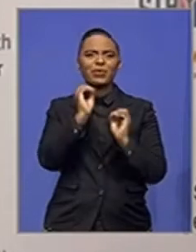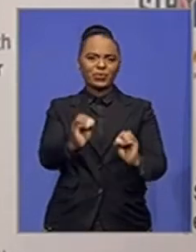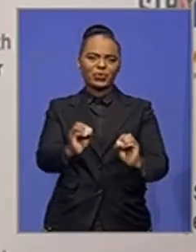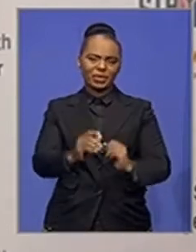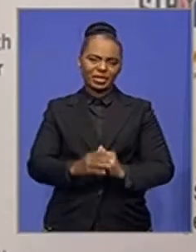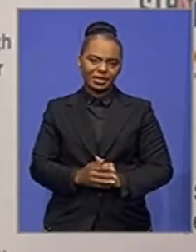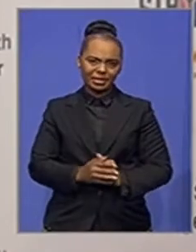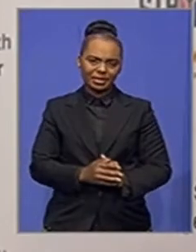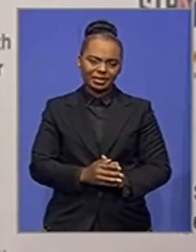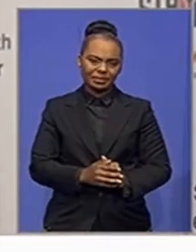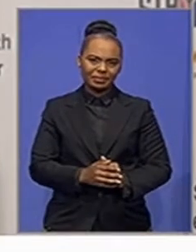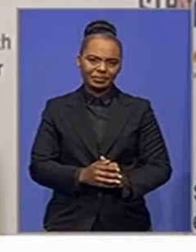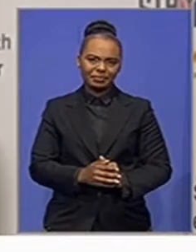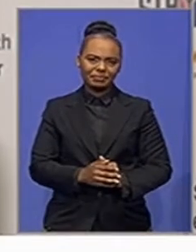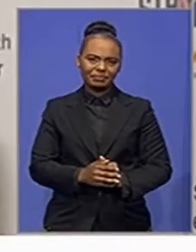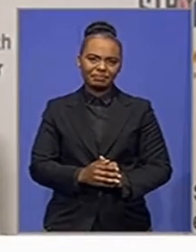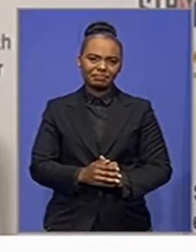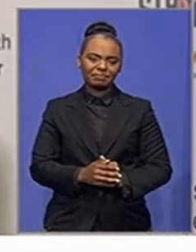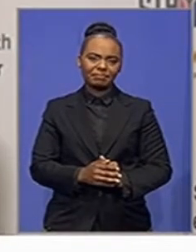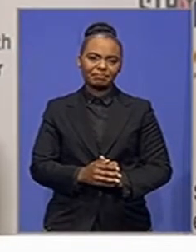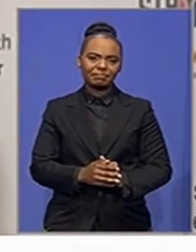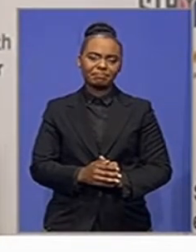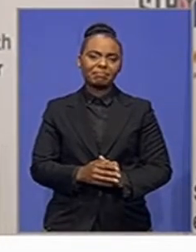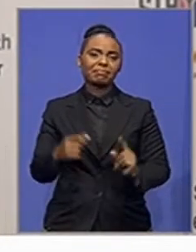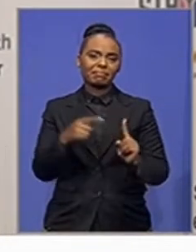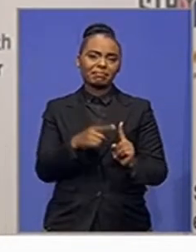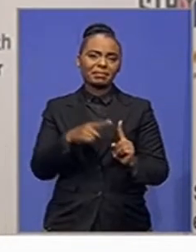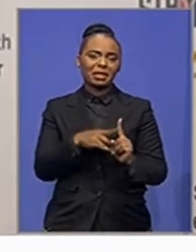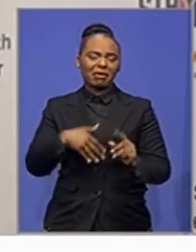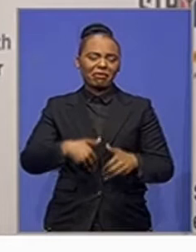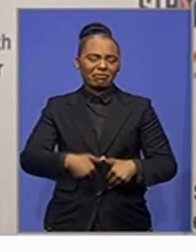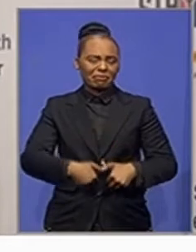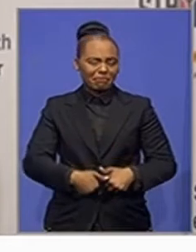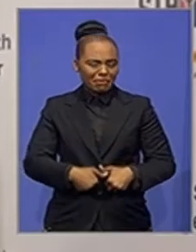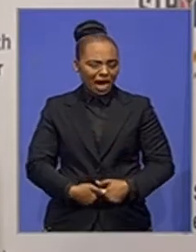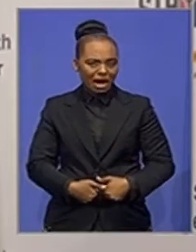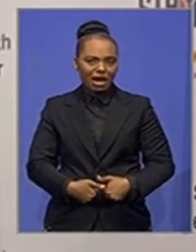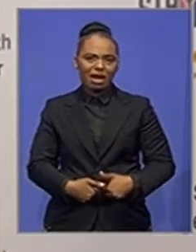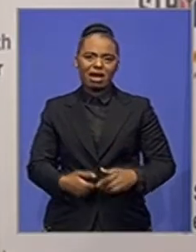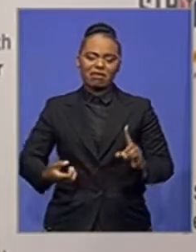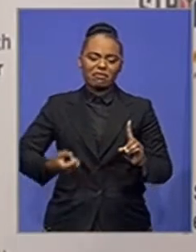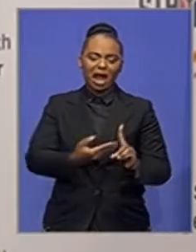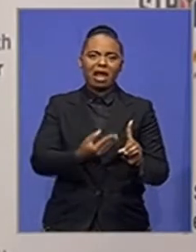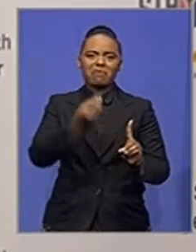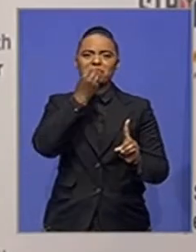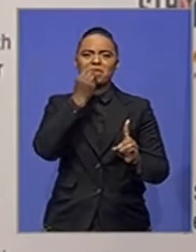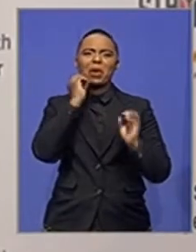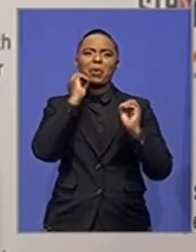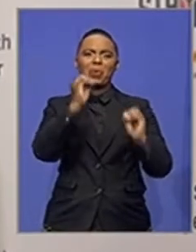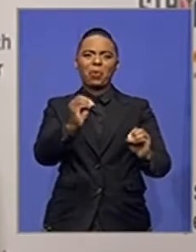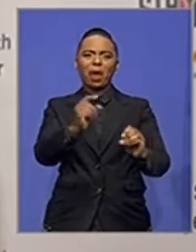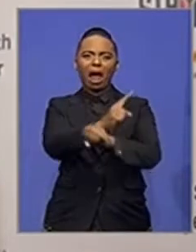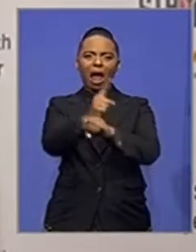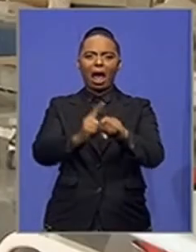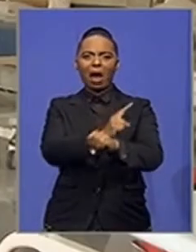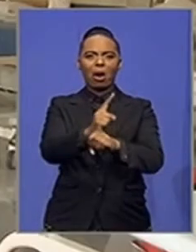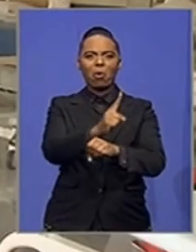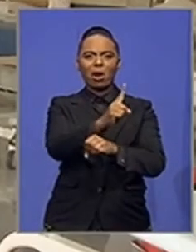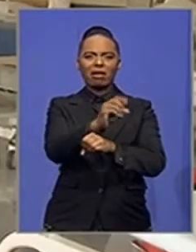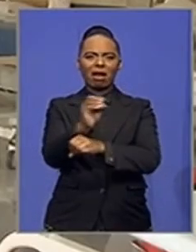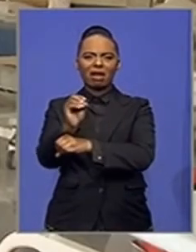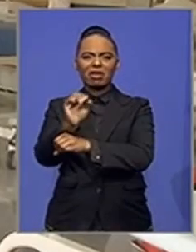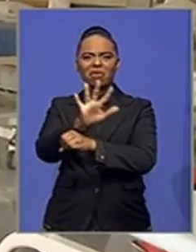Mr. Letole was not offered food at Tembisa Hospital for 100 hours and 54 minutes.